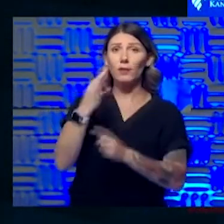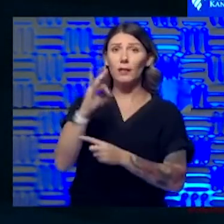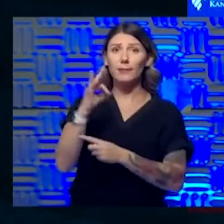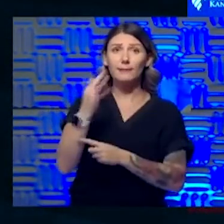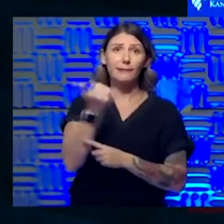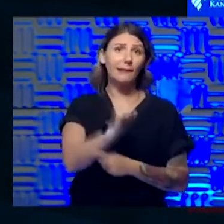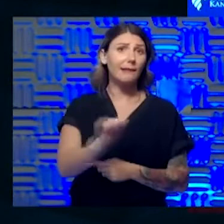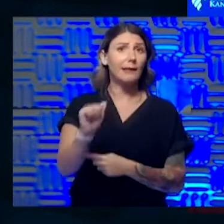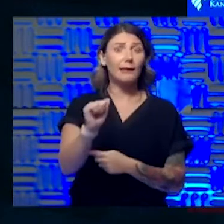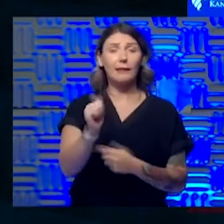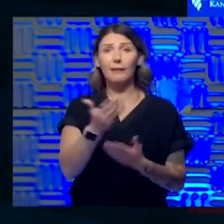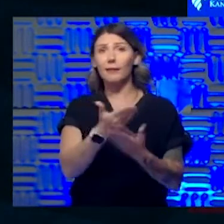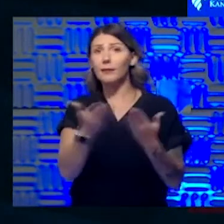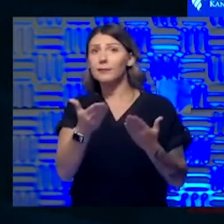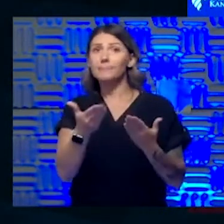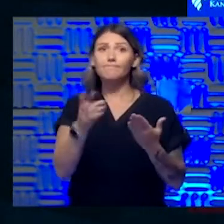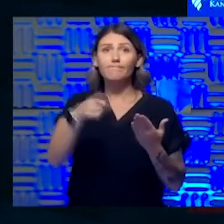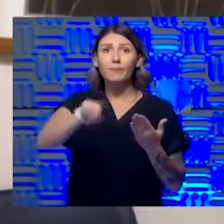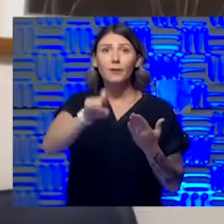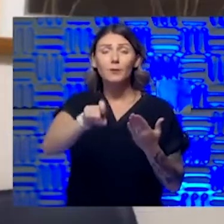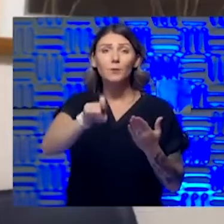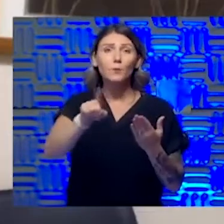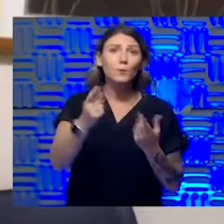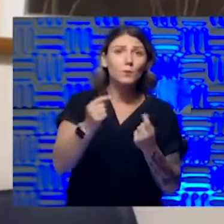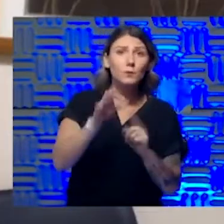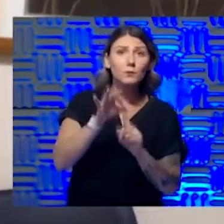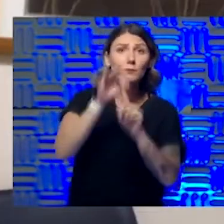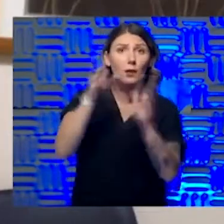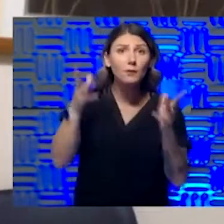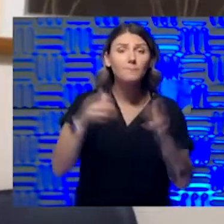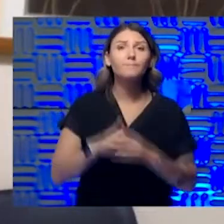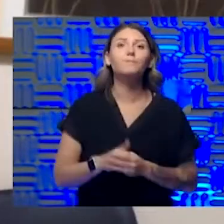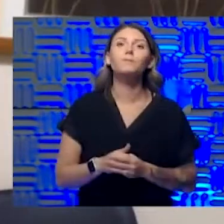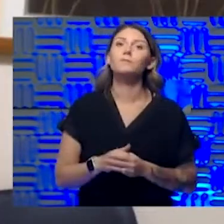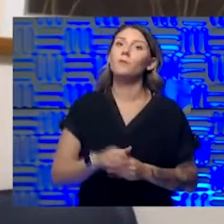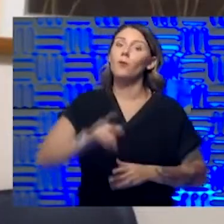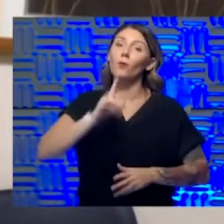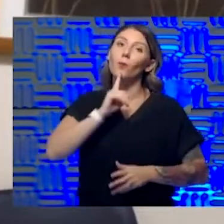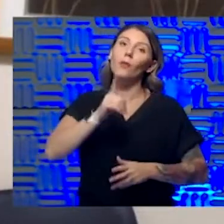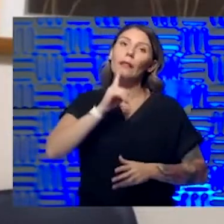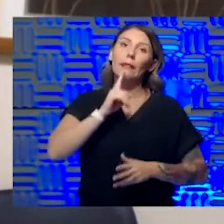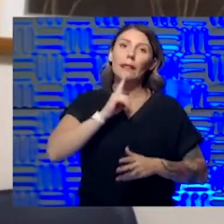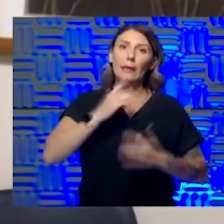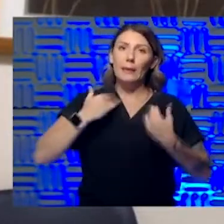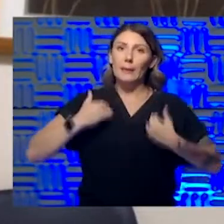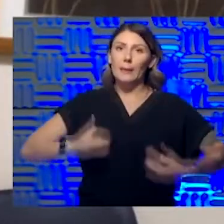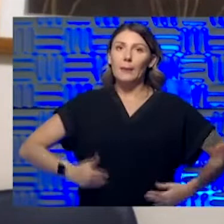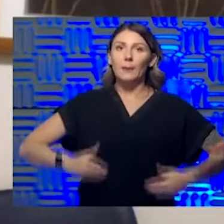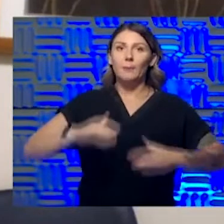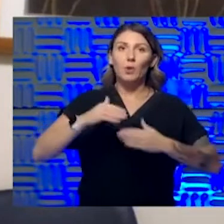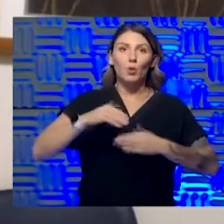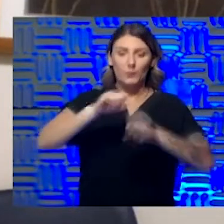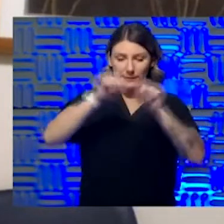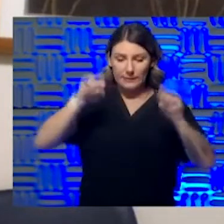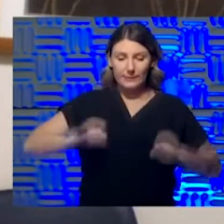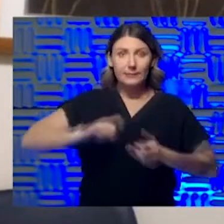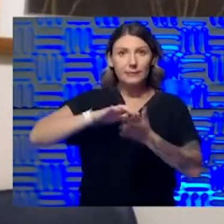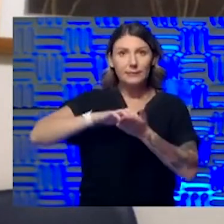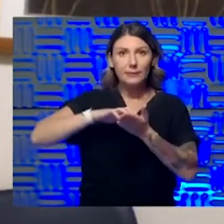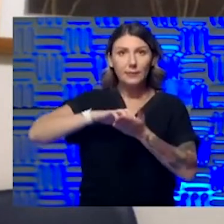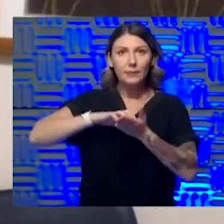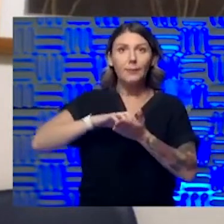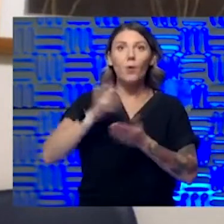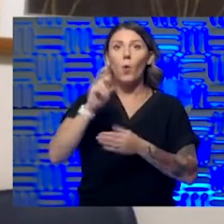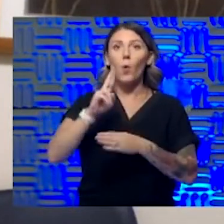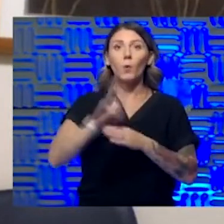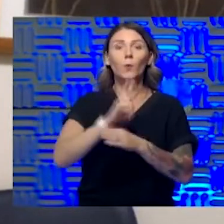do? Well, very much our immunosuppressed population. So anybody that is on chemotherapy